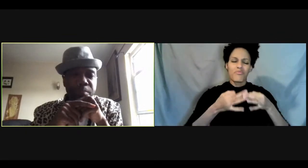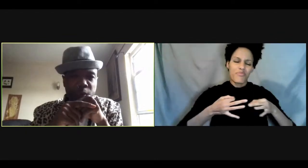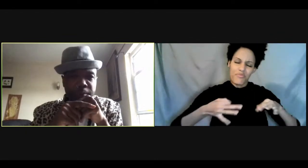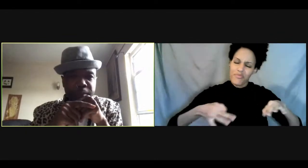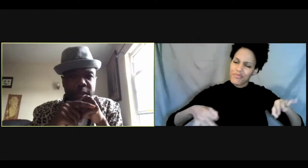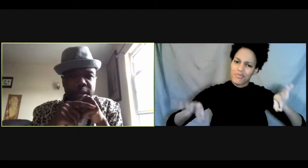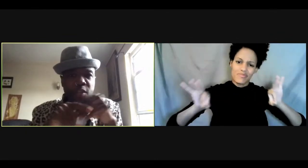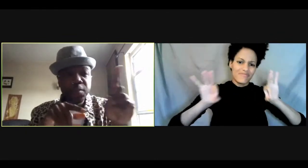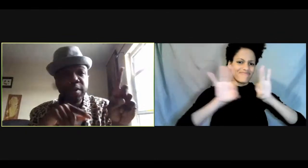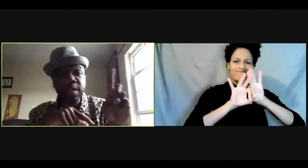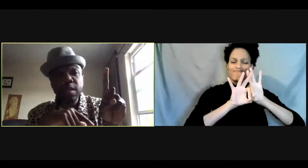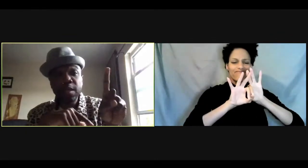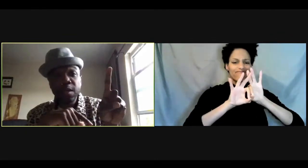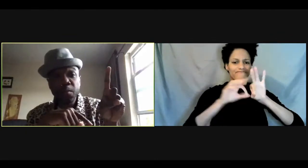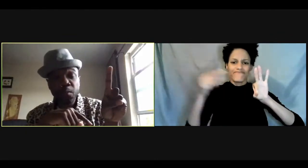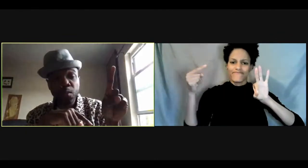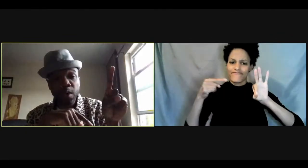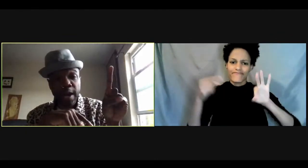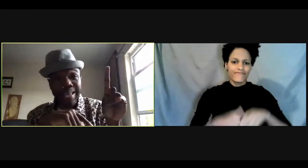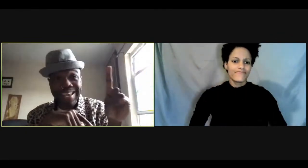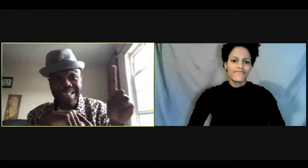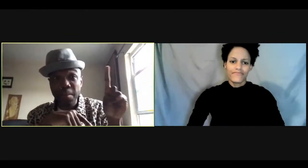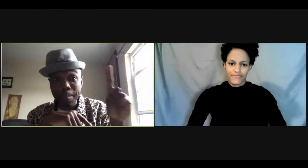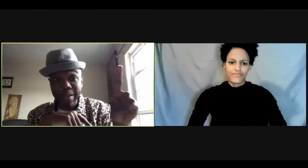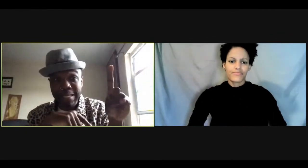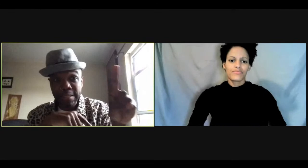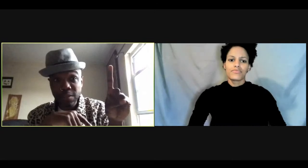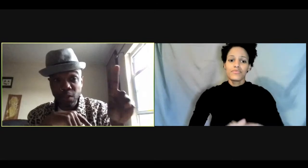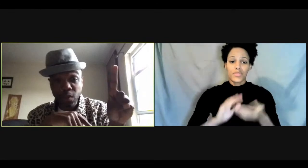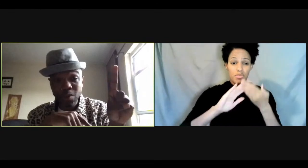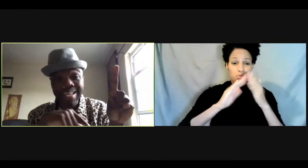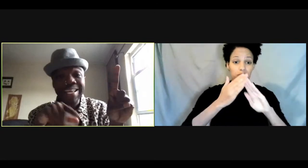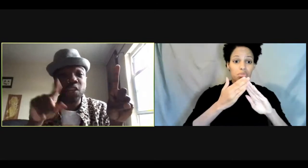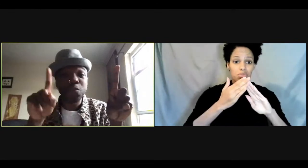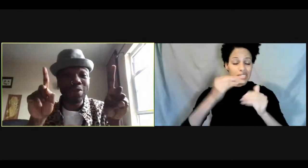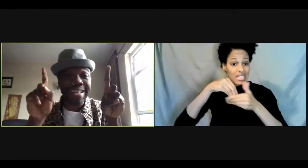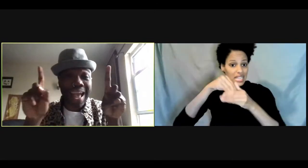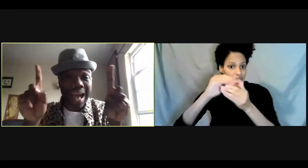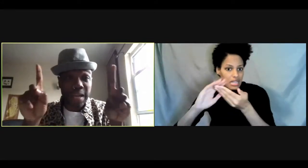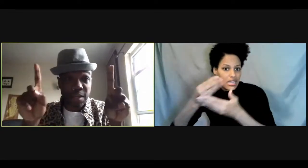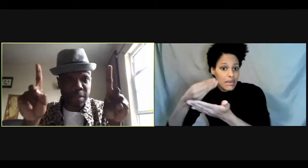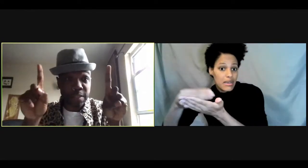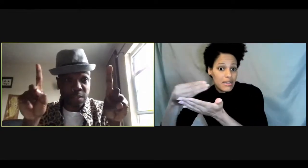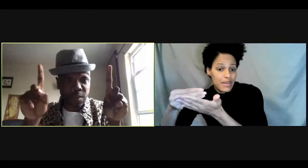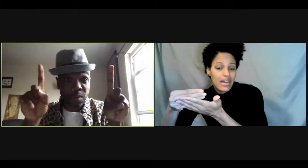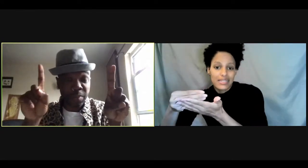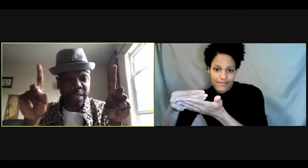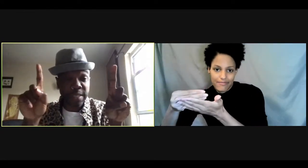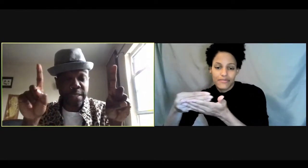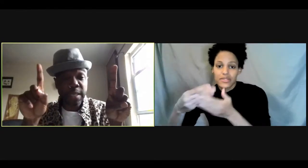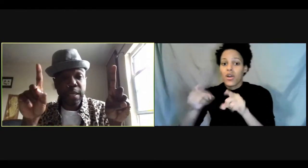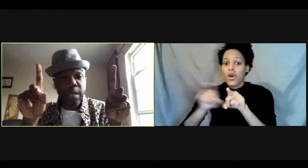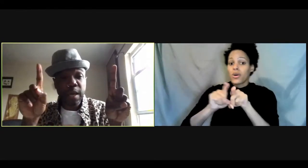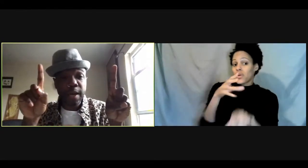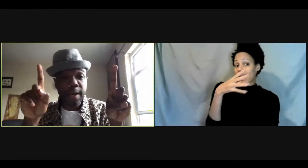important. Community in the money circles and community out of the money circles, because